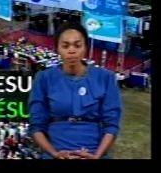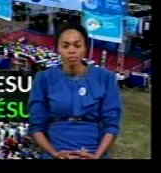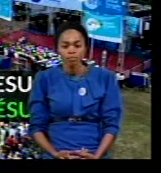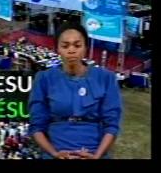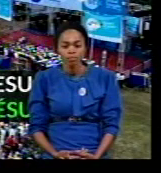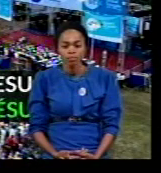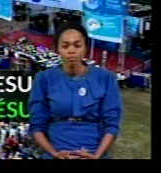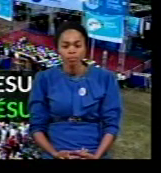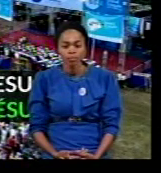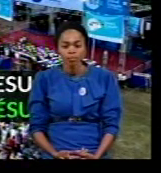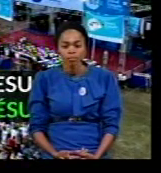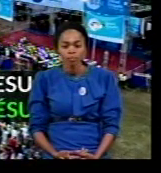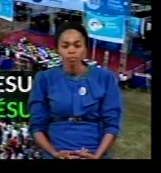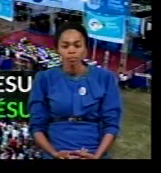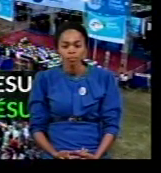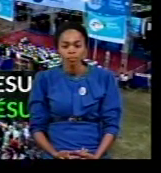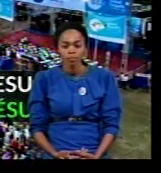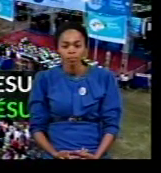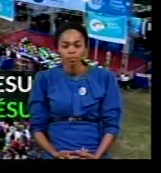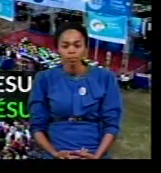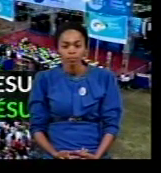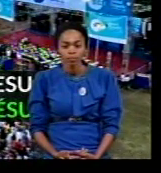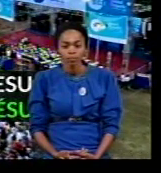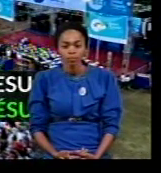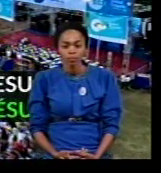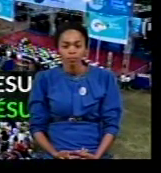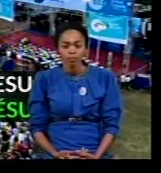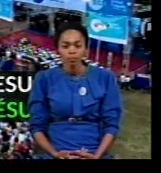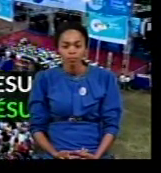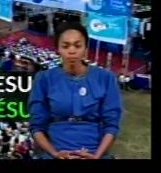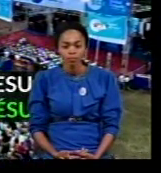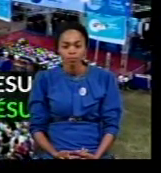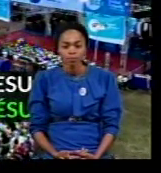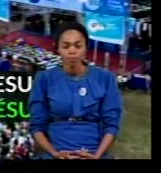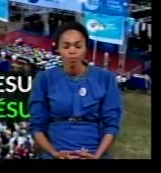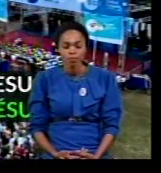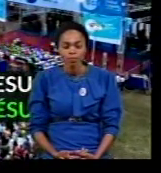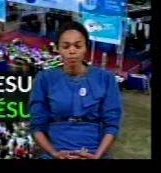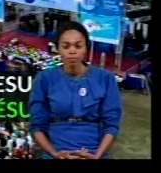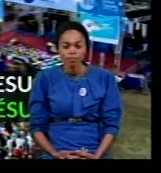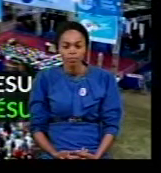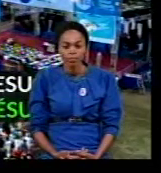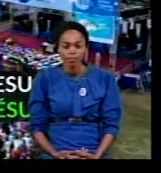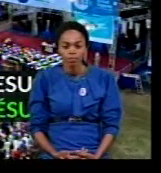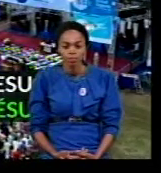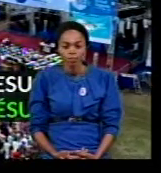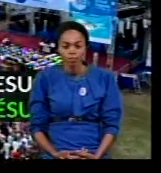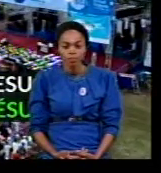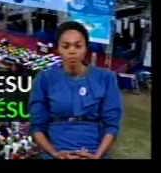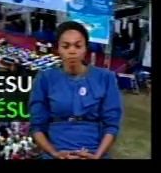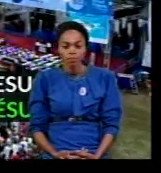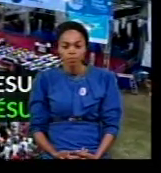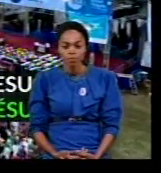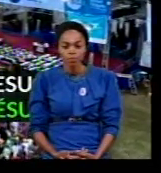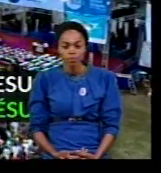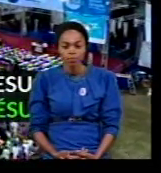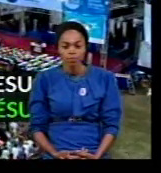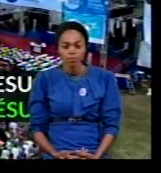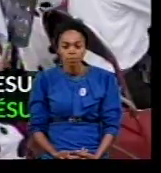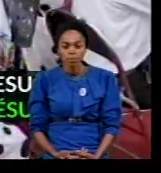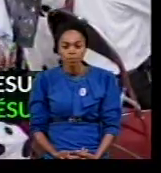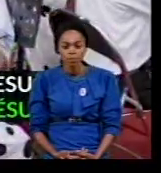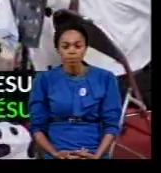dew be on the fleece only, and it be dry upon all the earth beside,